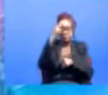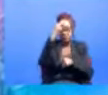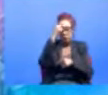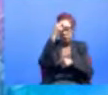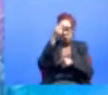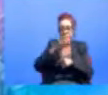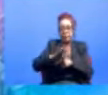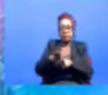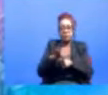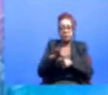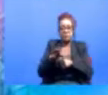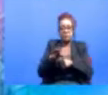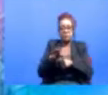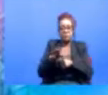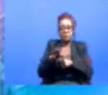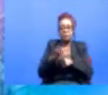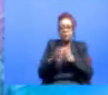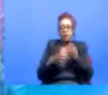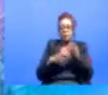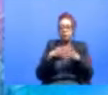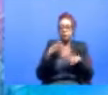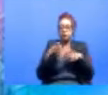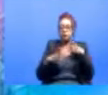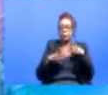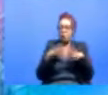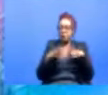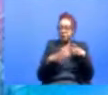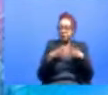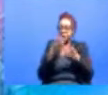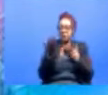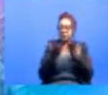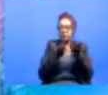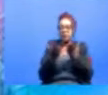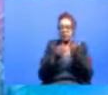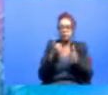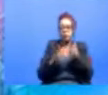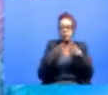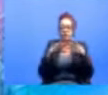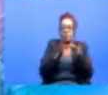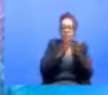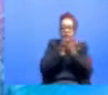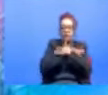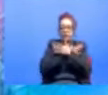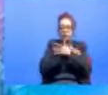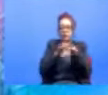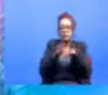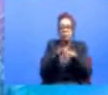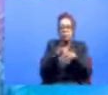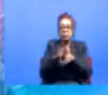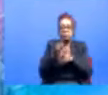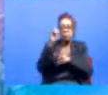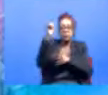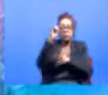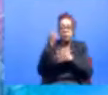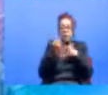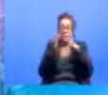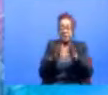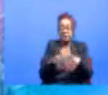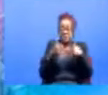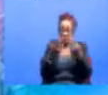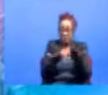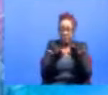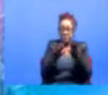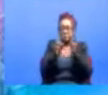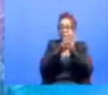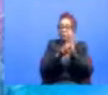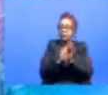County. In an emotional ceremony attended by family, friends, as well as political leaders. Rita's legacy